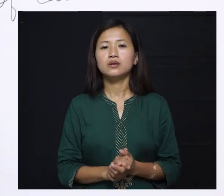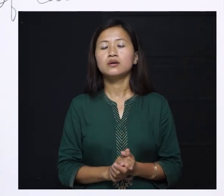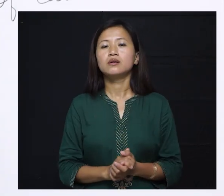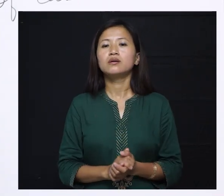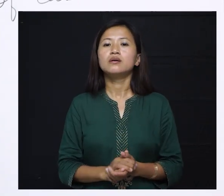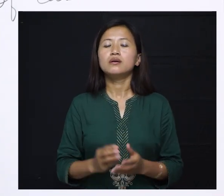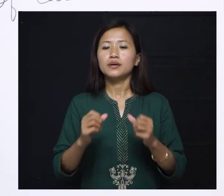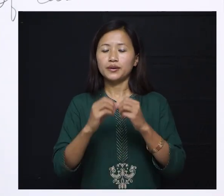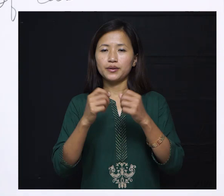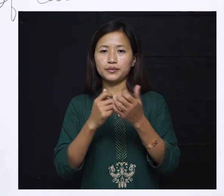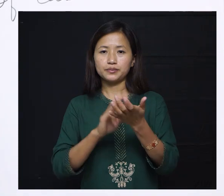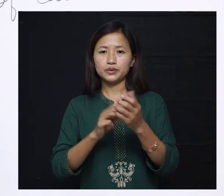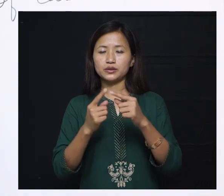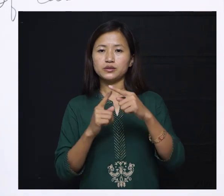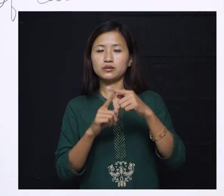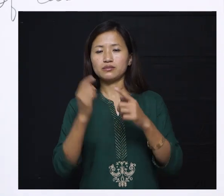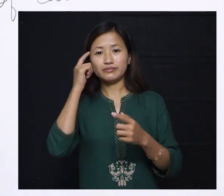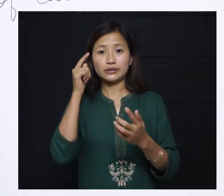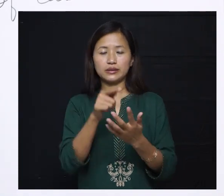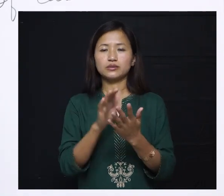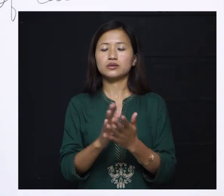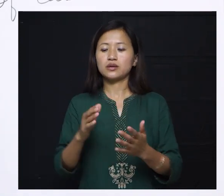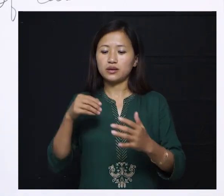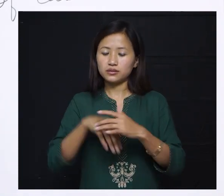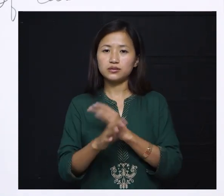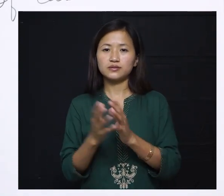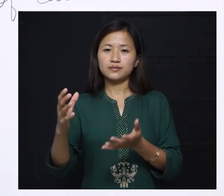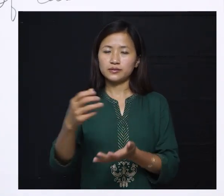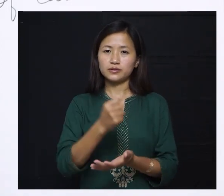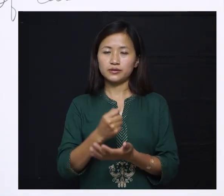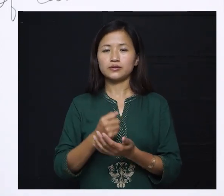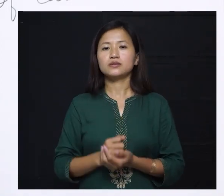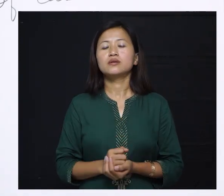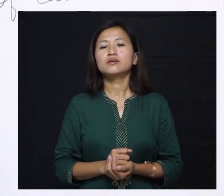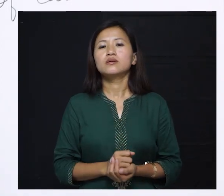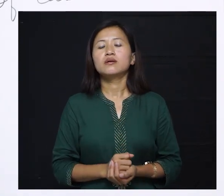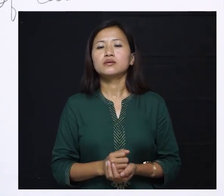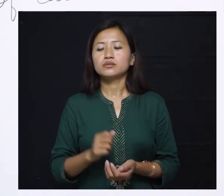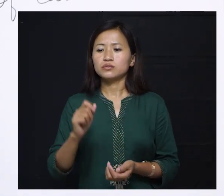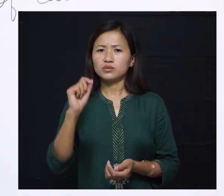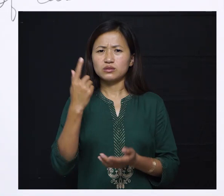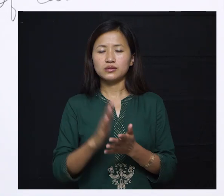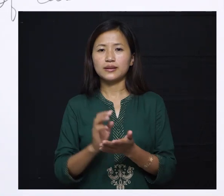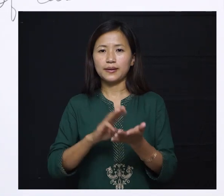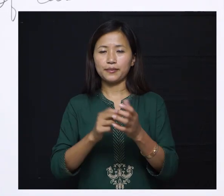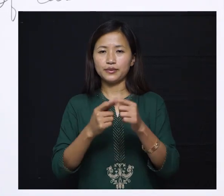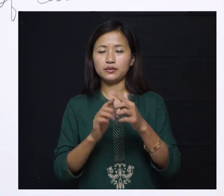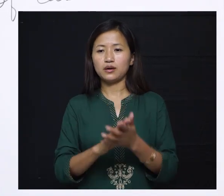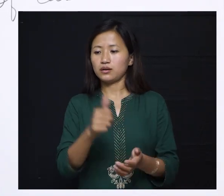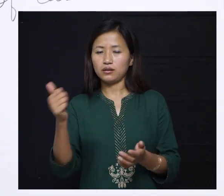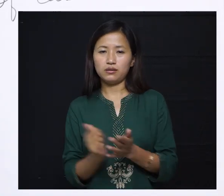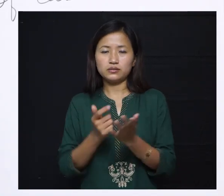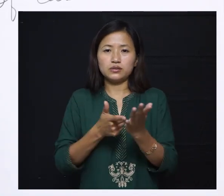his ambition. His ambition was also to take Surat under his control, right? Not only the Marathas, but even the other